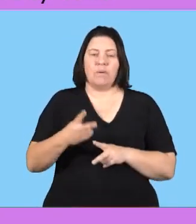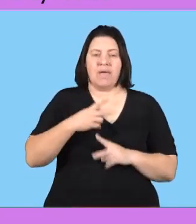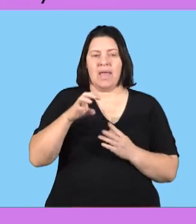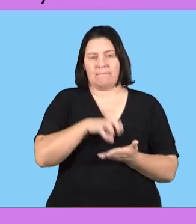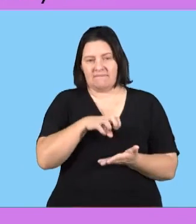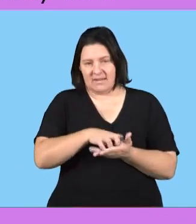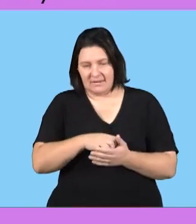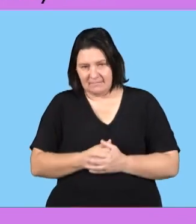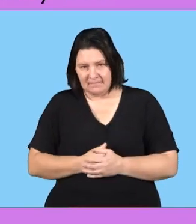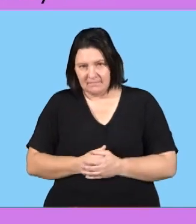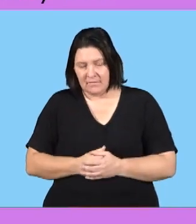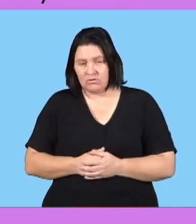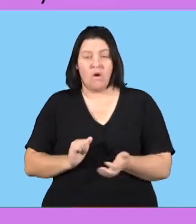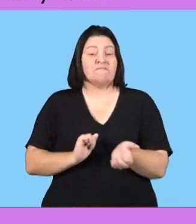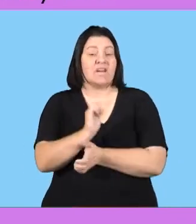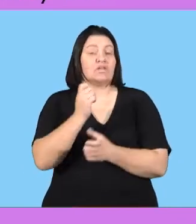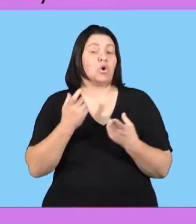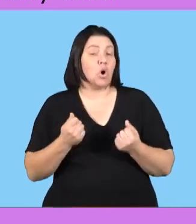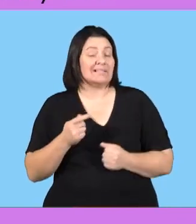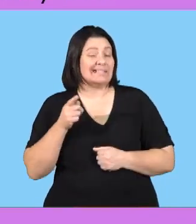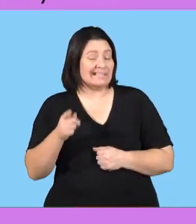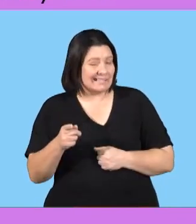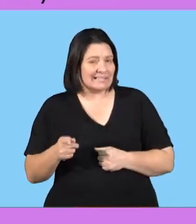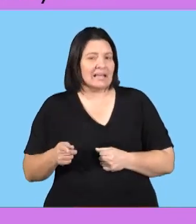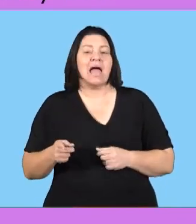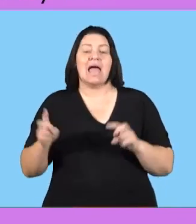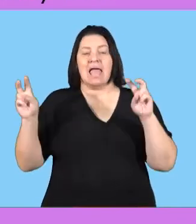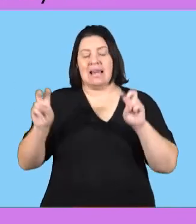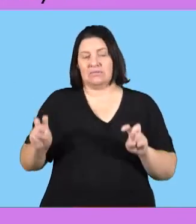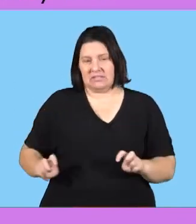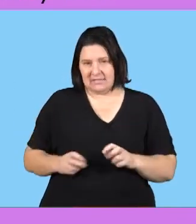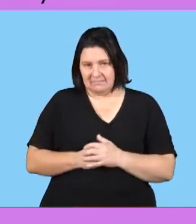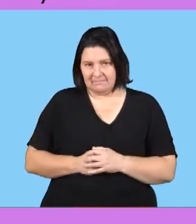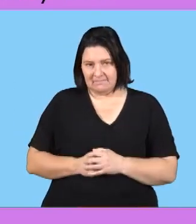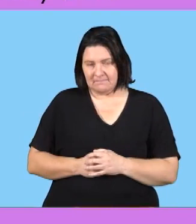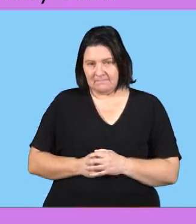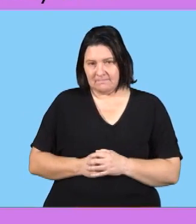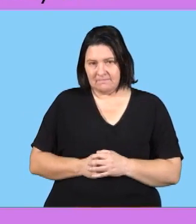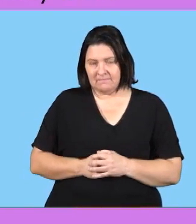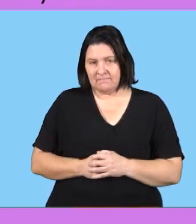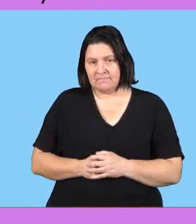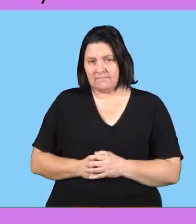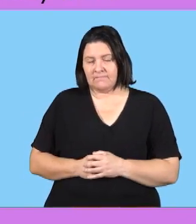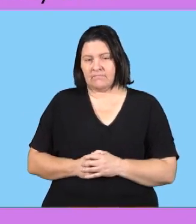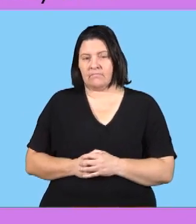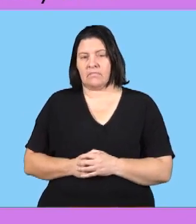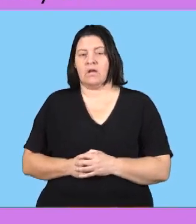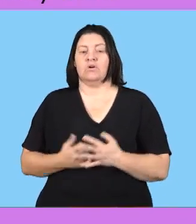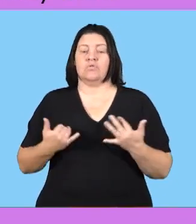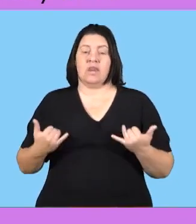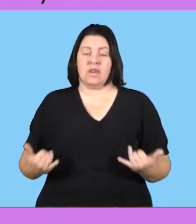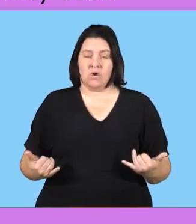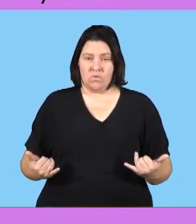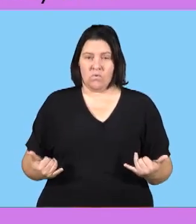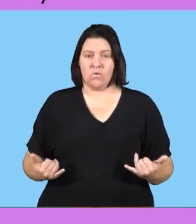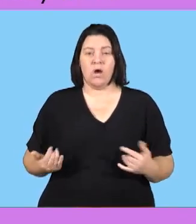preparing the muffins. So the fixed cost in this case, it is the electricity cost. So